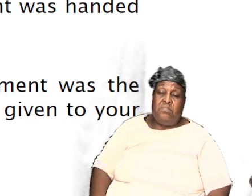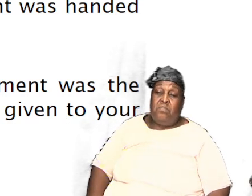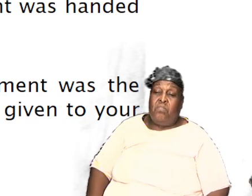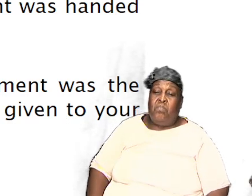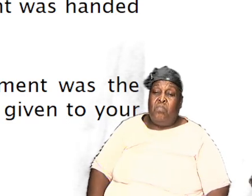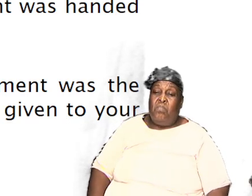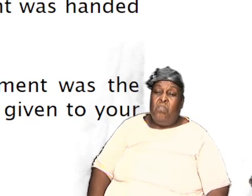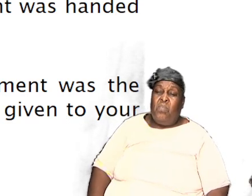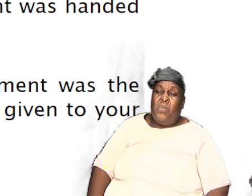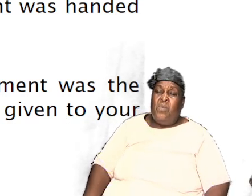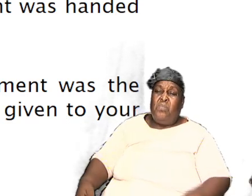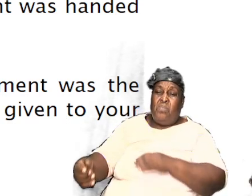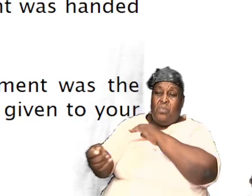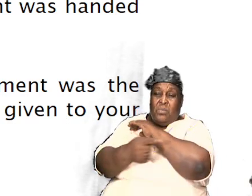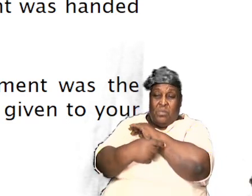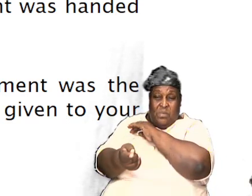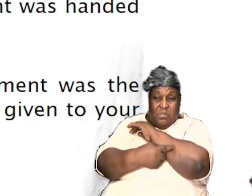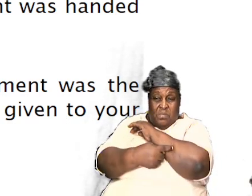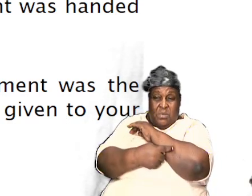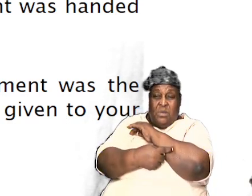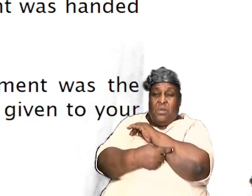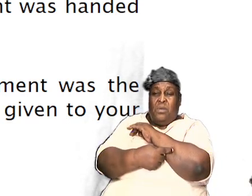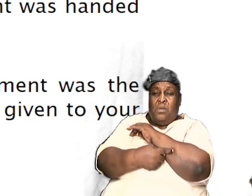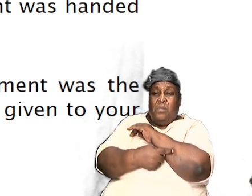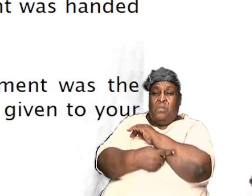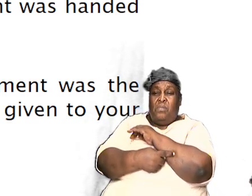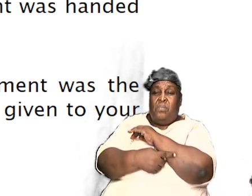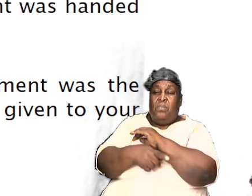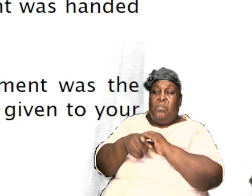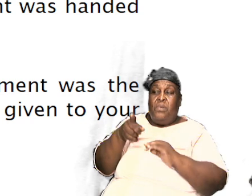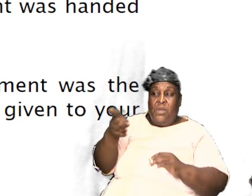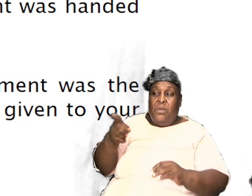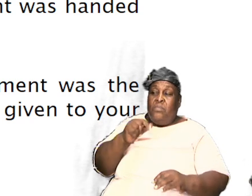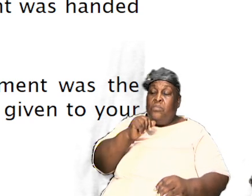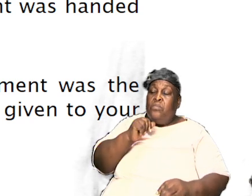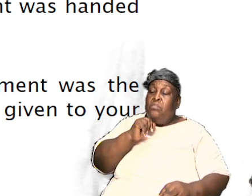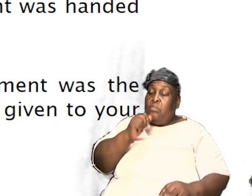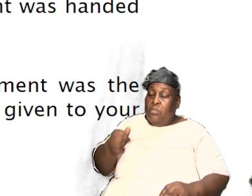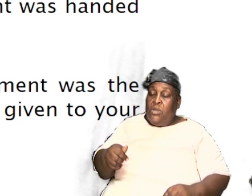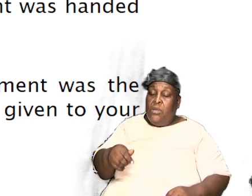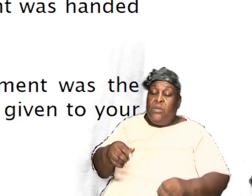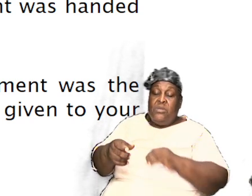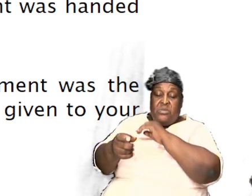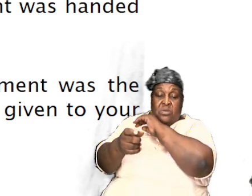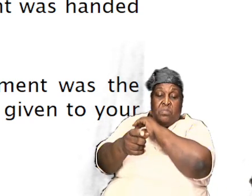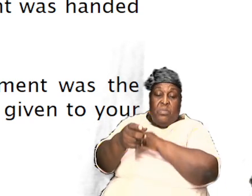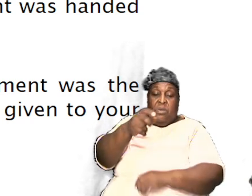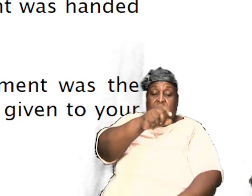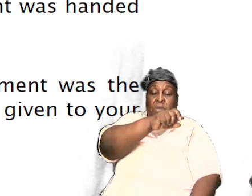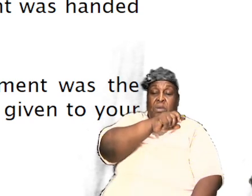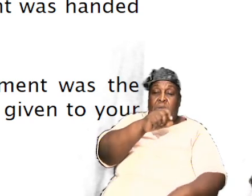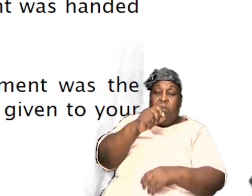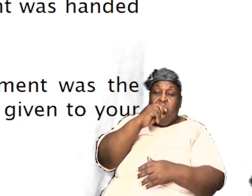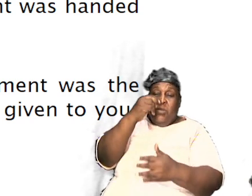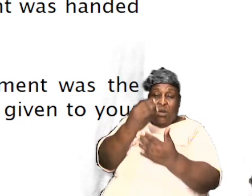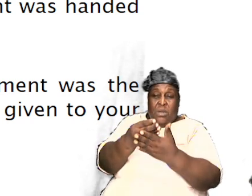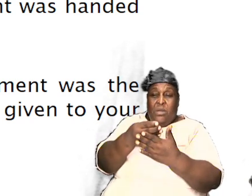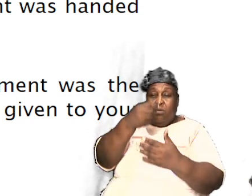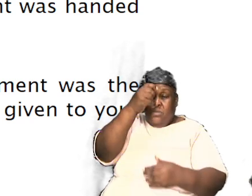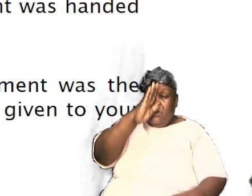was the punishment for him being disobedient to God. It